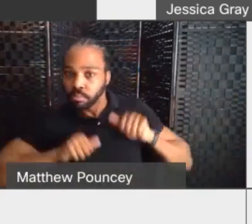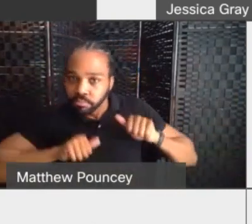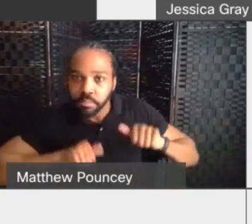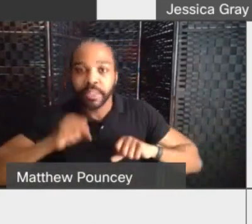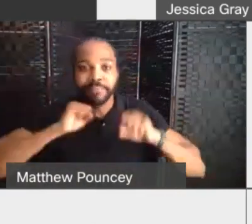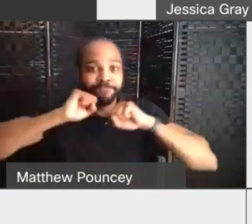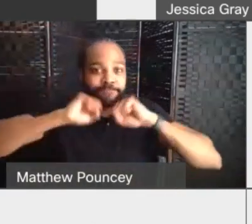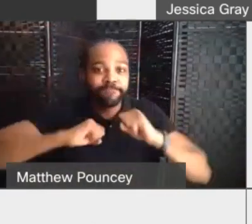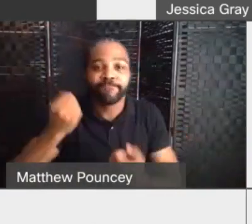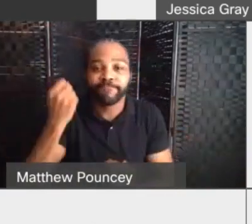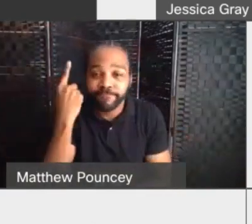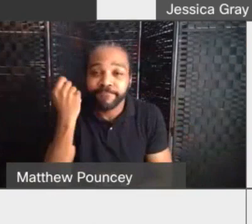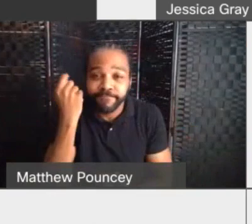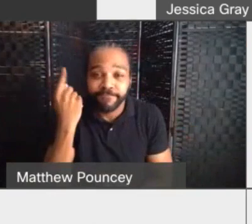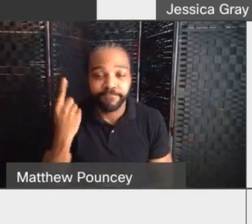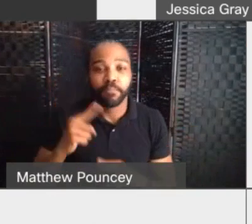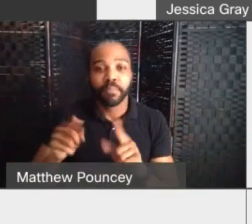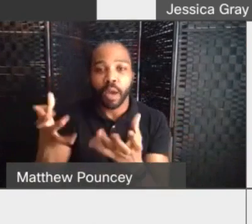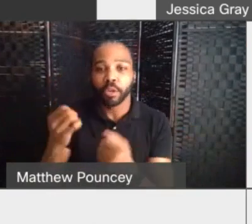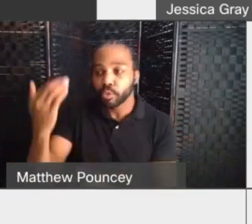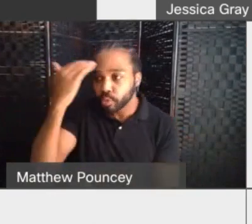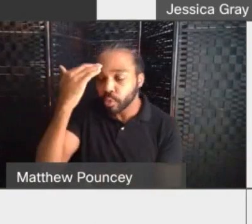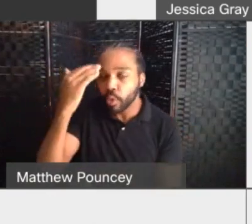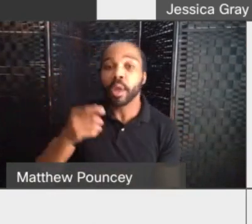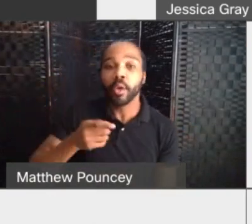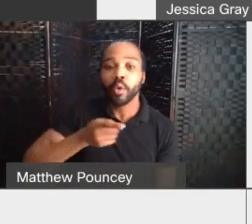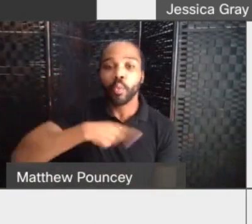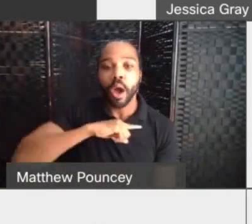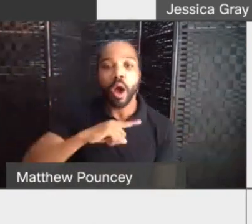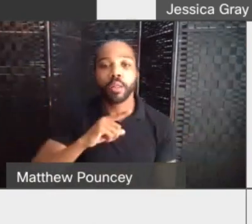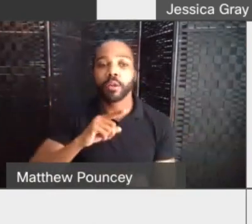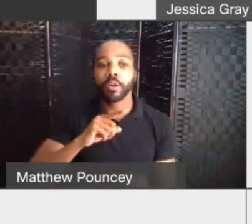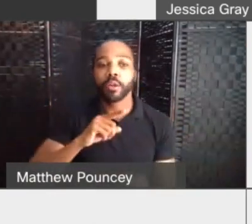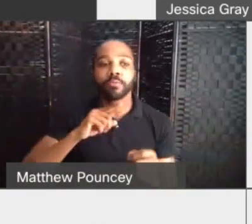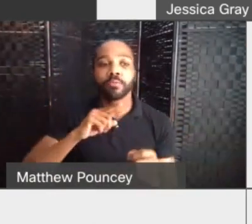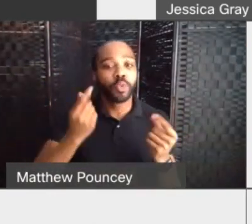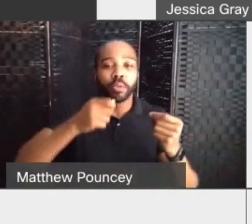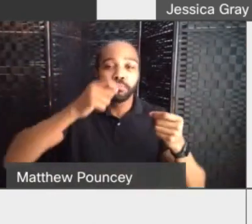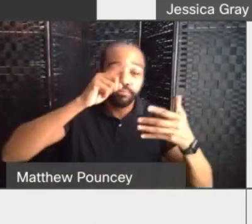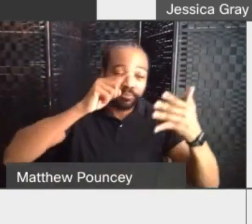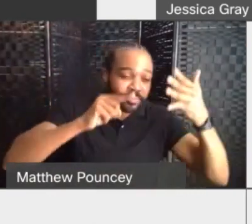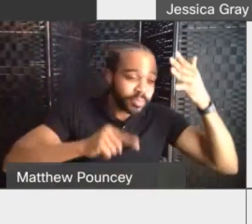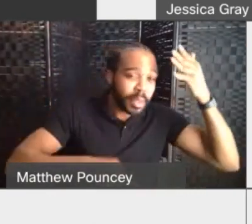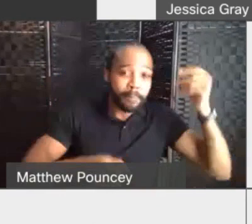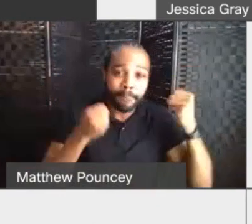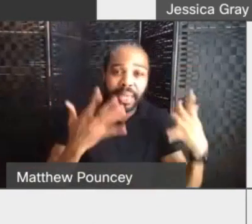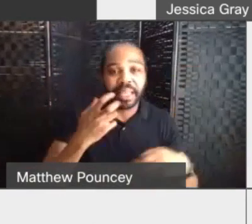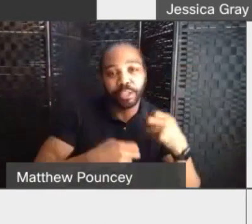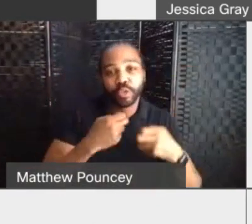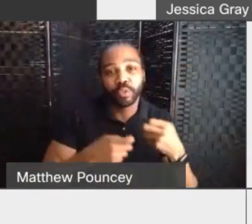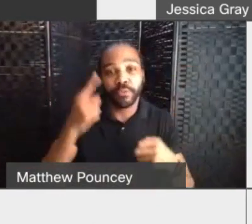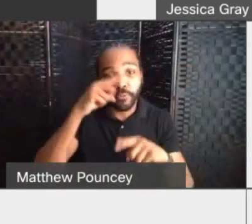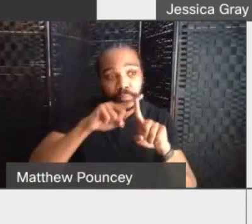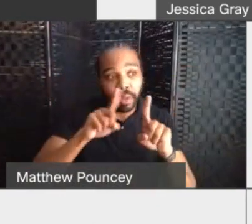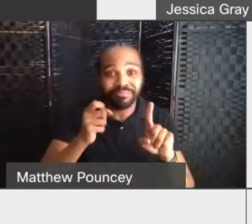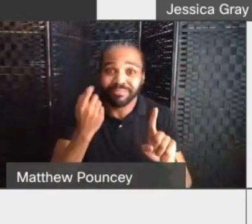frustration, but I just want you to know that we are tackling a lot of issues, and for over